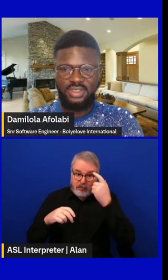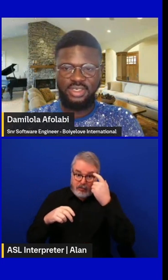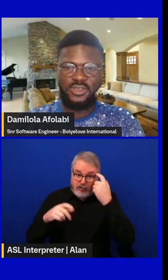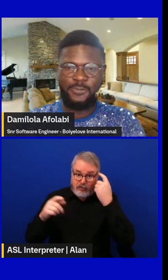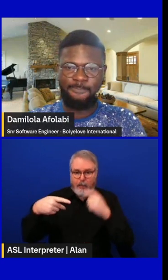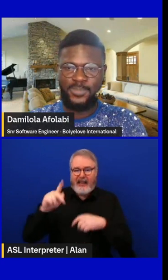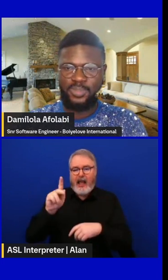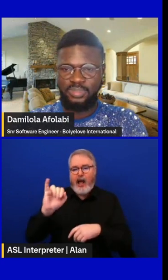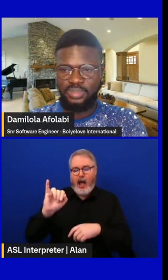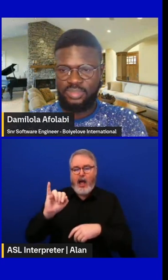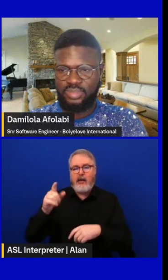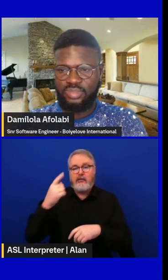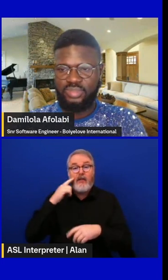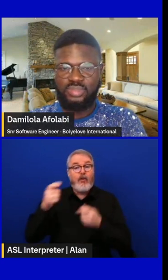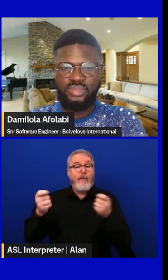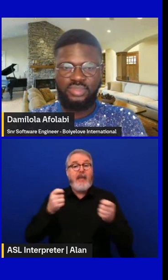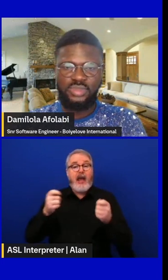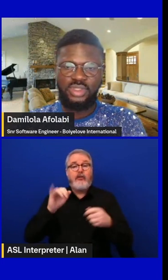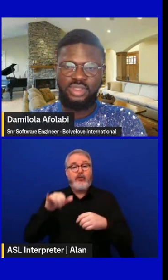certificates.